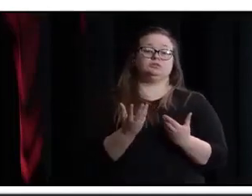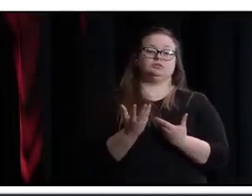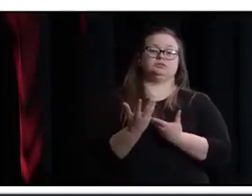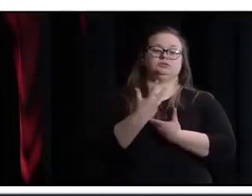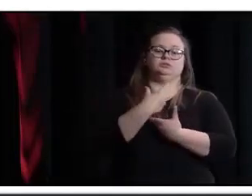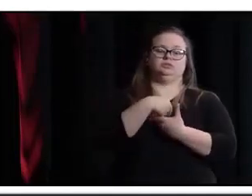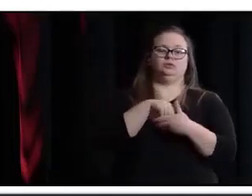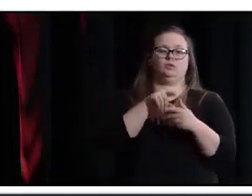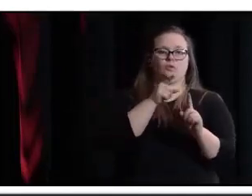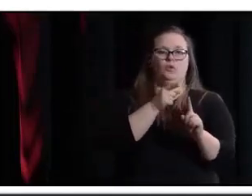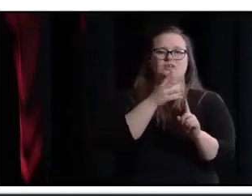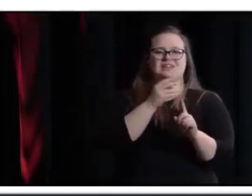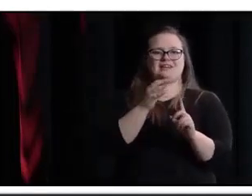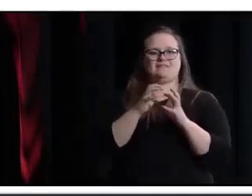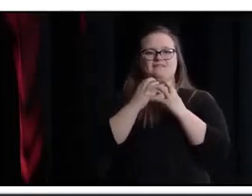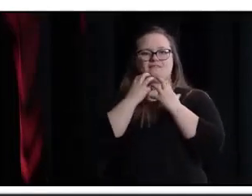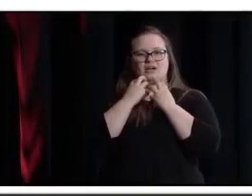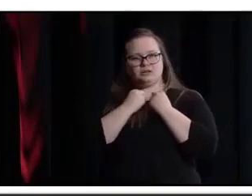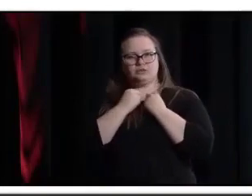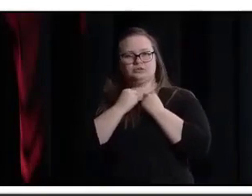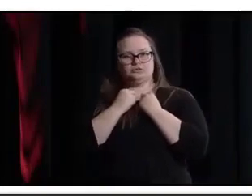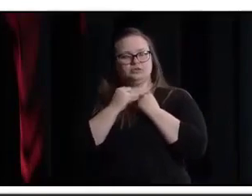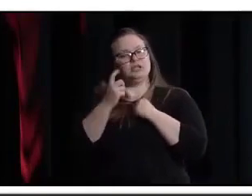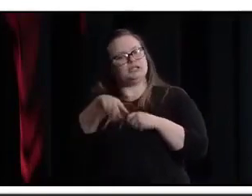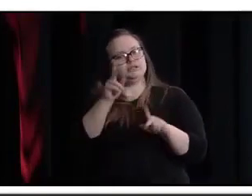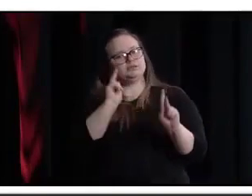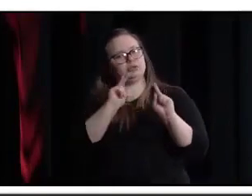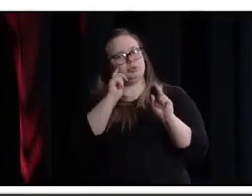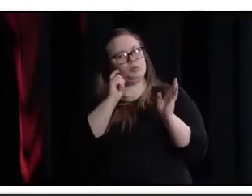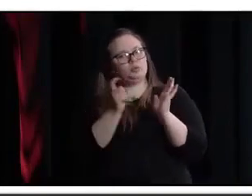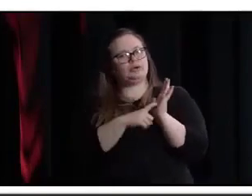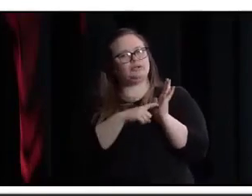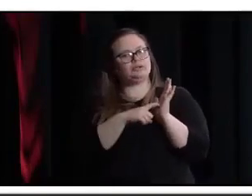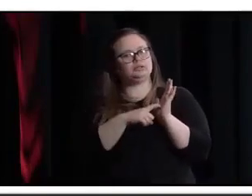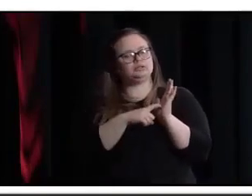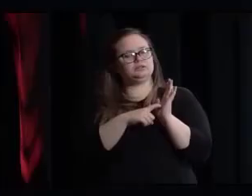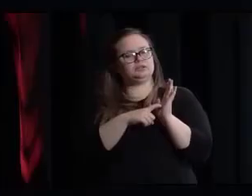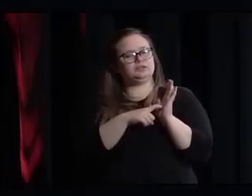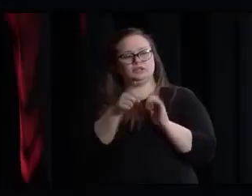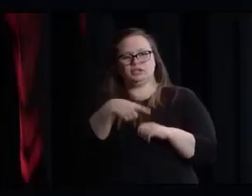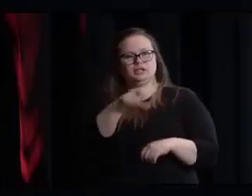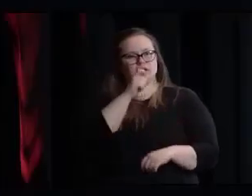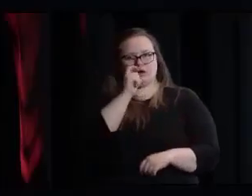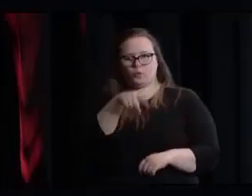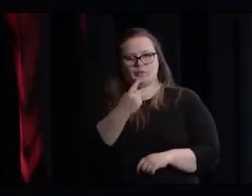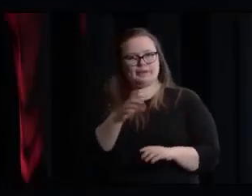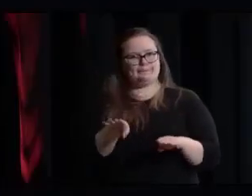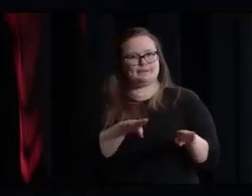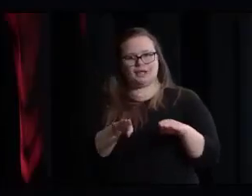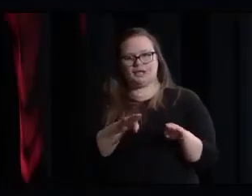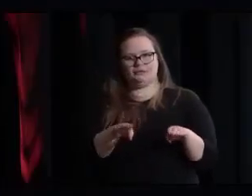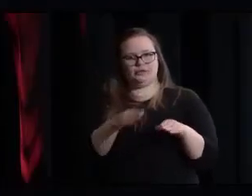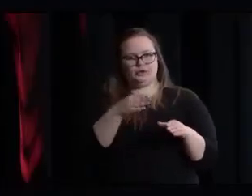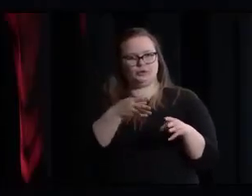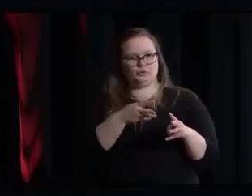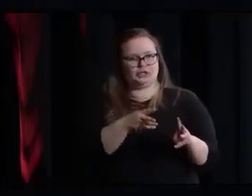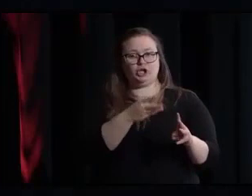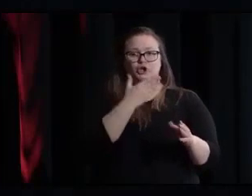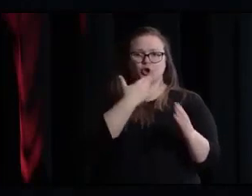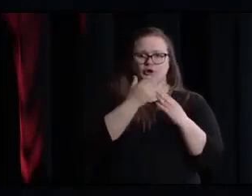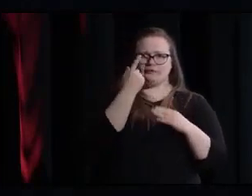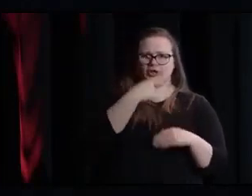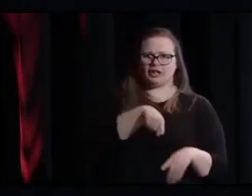allows people to recognize that they are not just behaving in a way that is good for them, but this